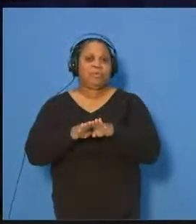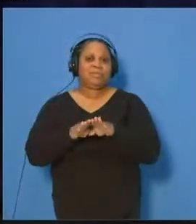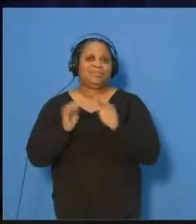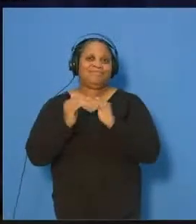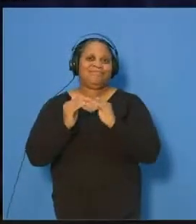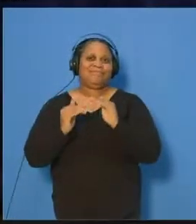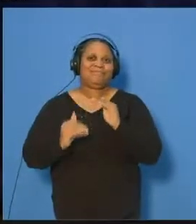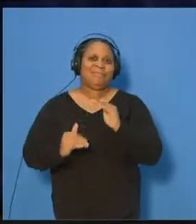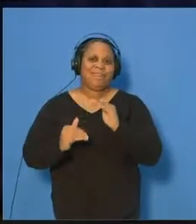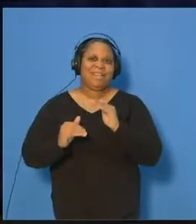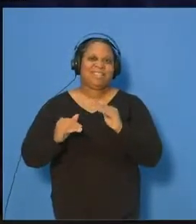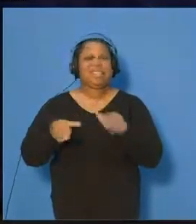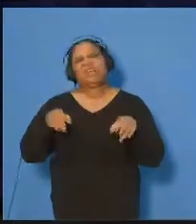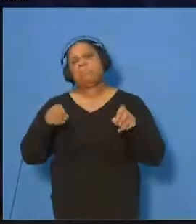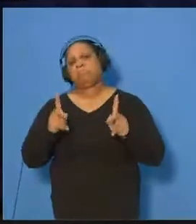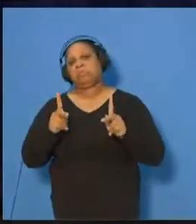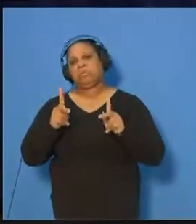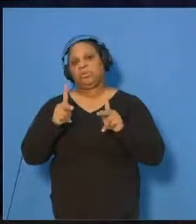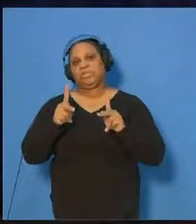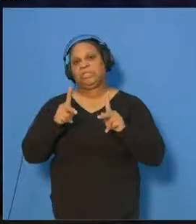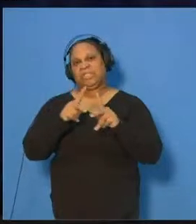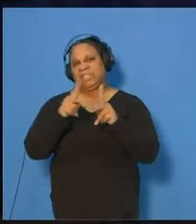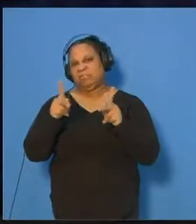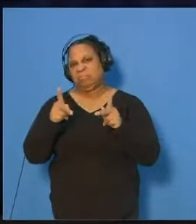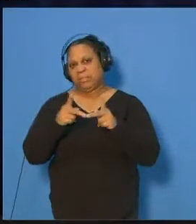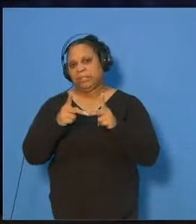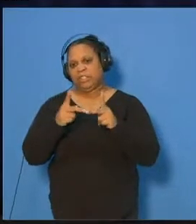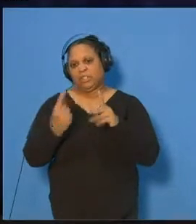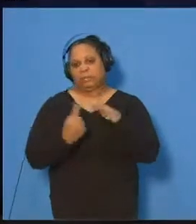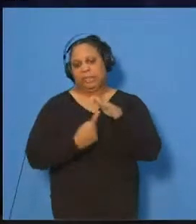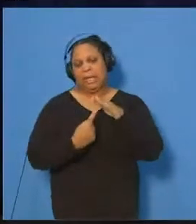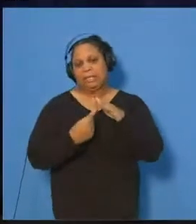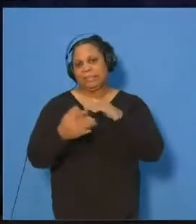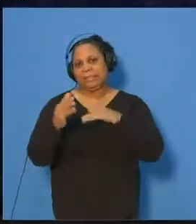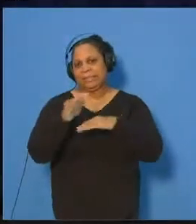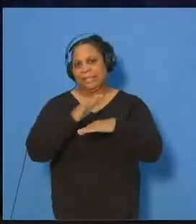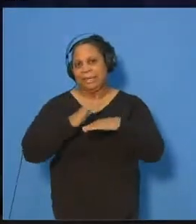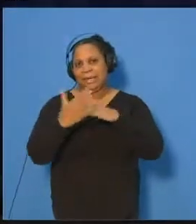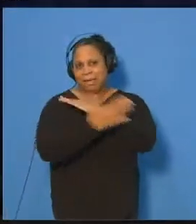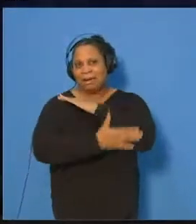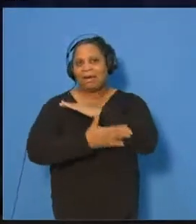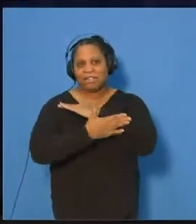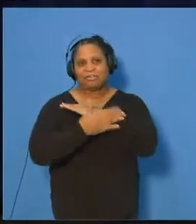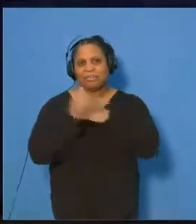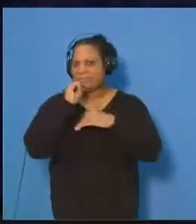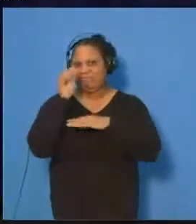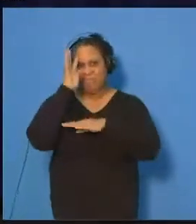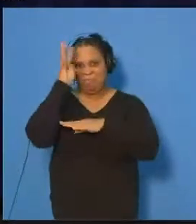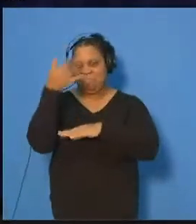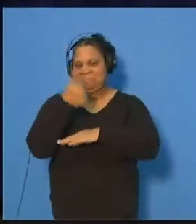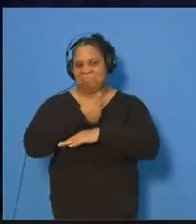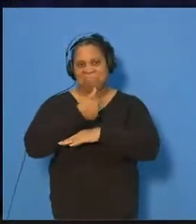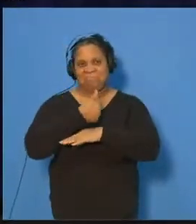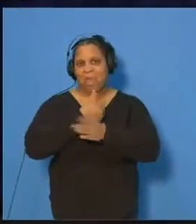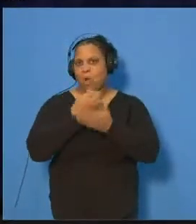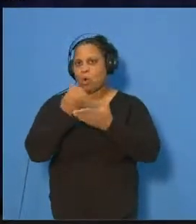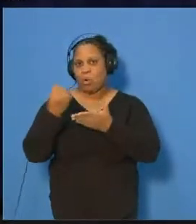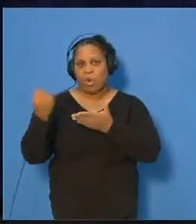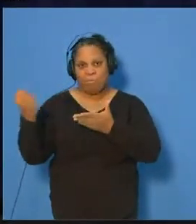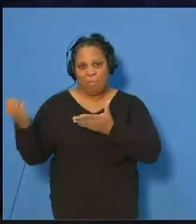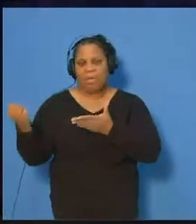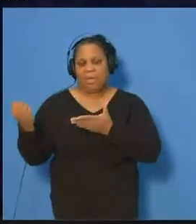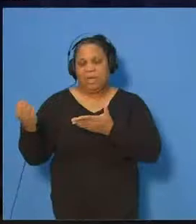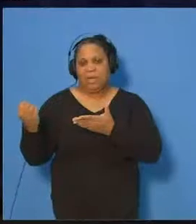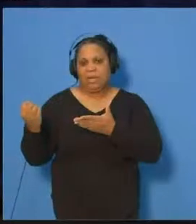than opportune position, being a small, isolated country that does not manufacture our own equipment, and we